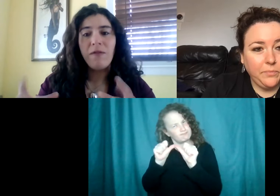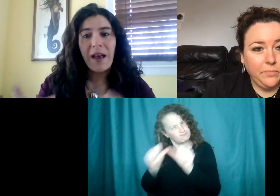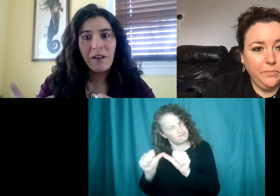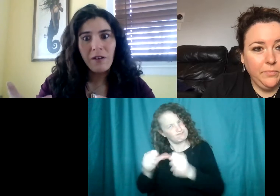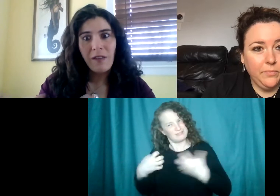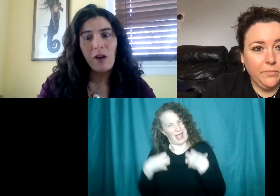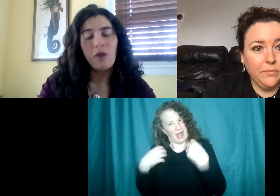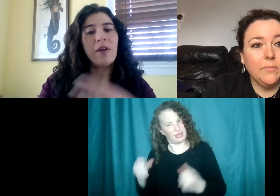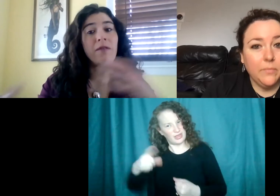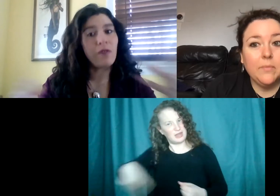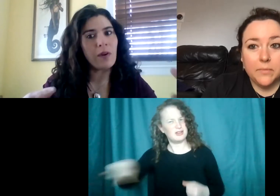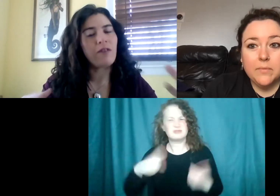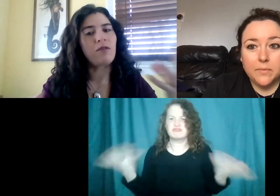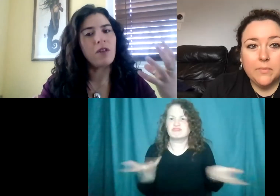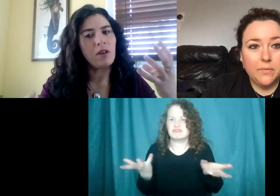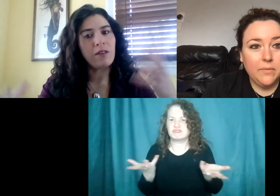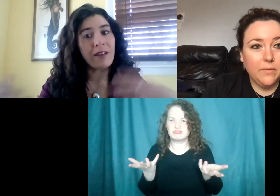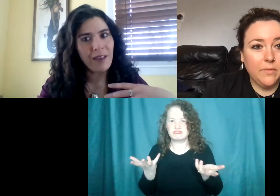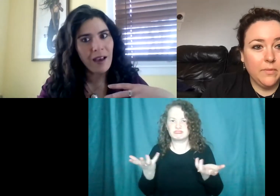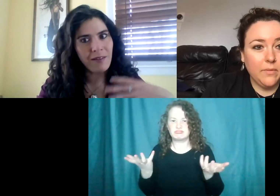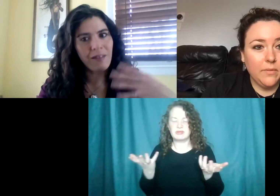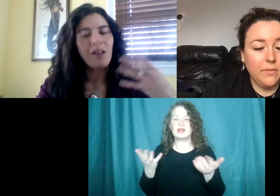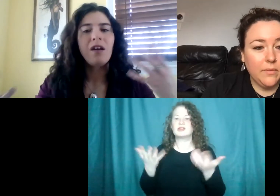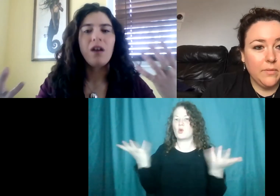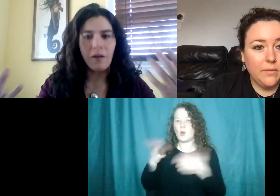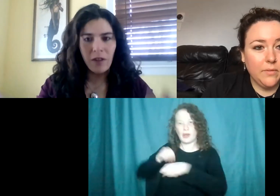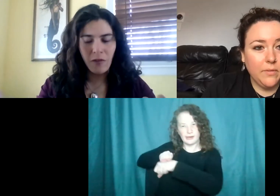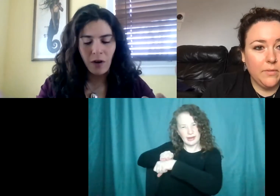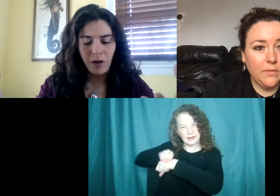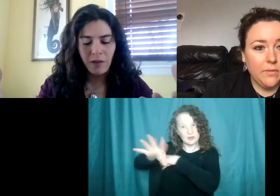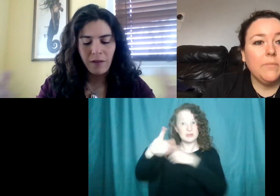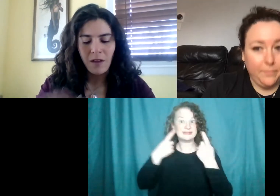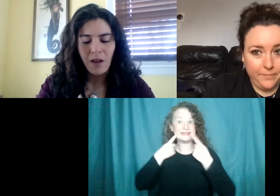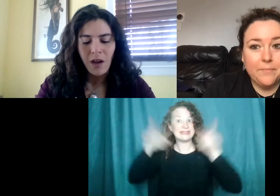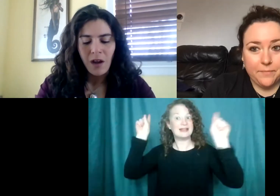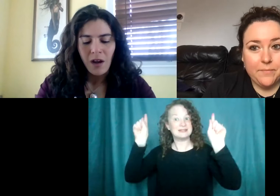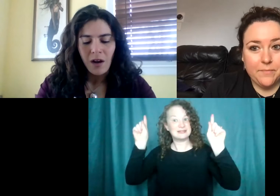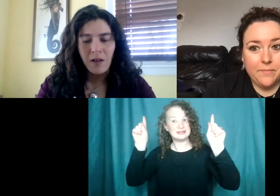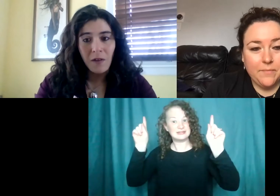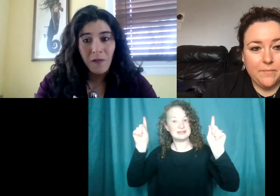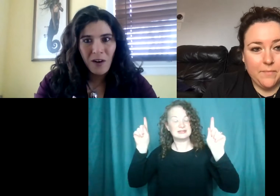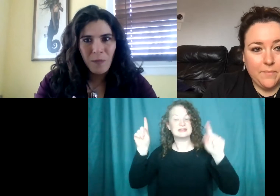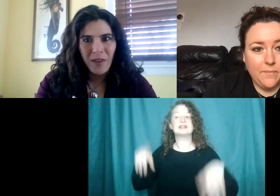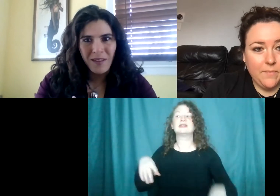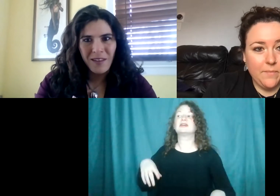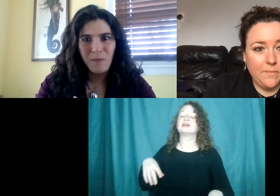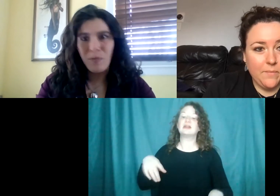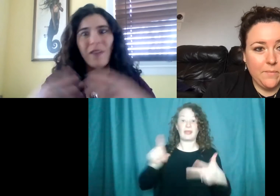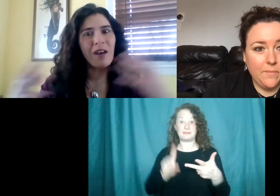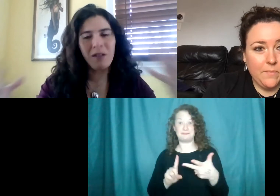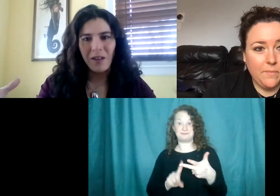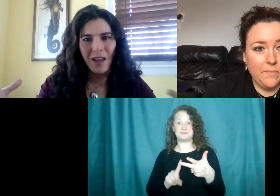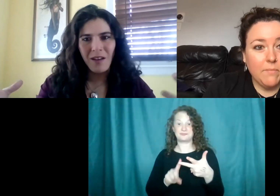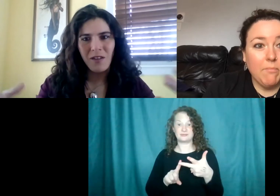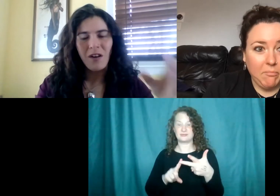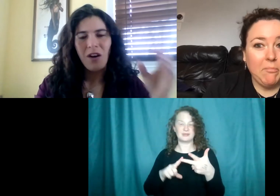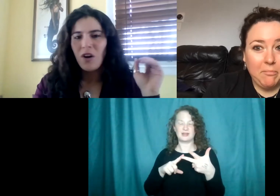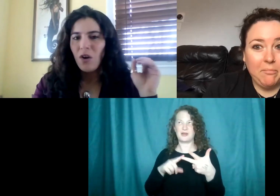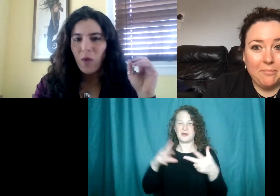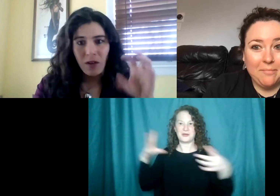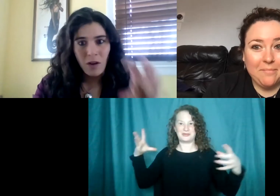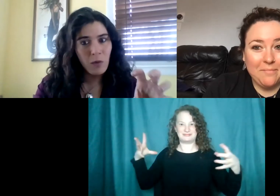what factors help influence the success of these forests. And then the final piece is putting that all